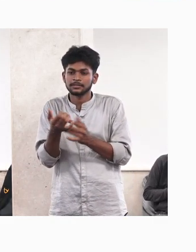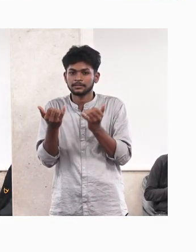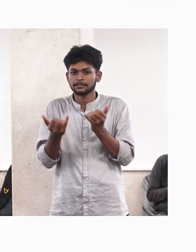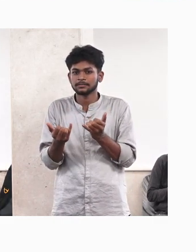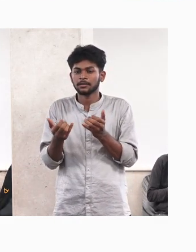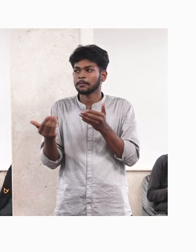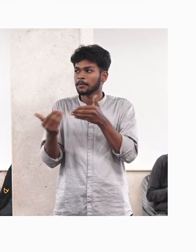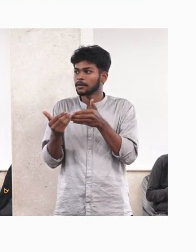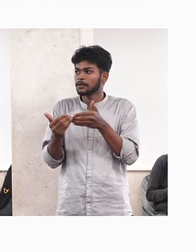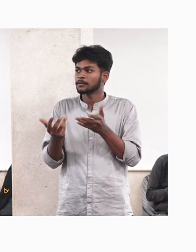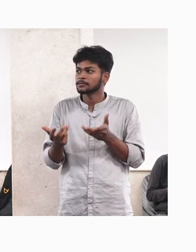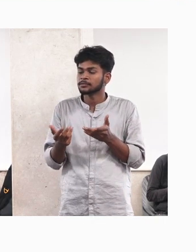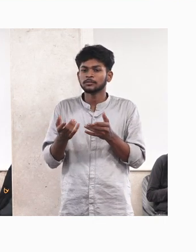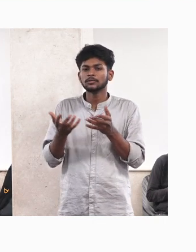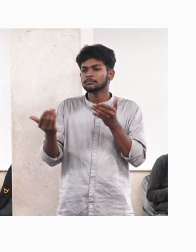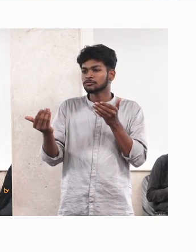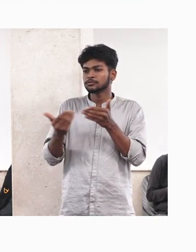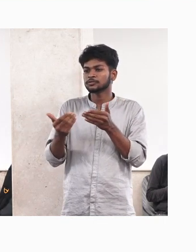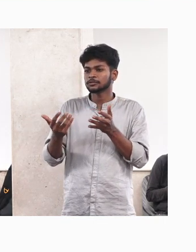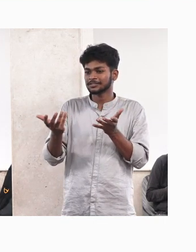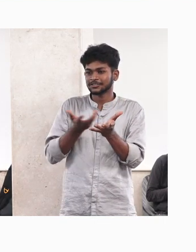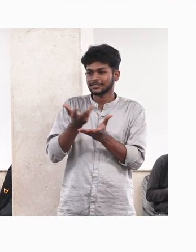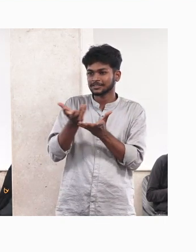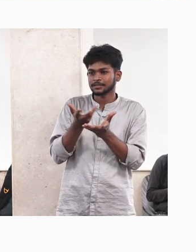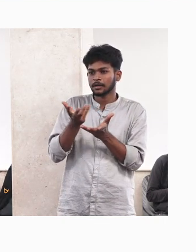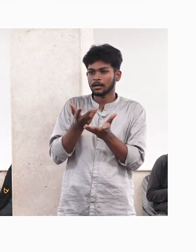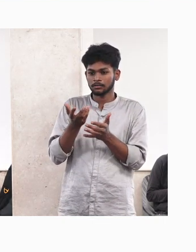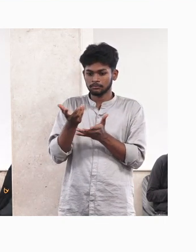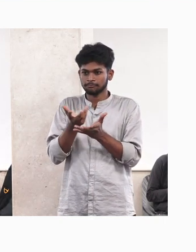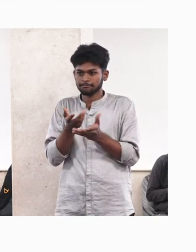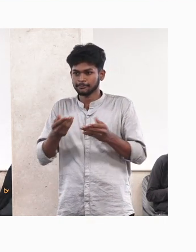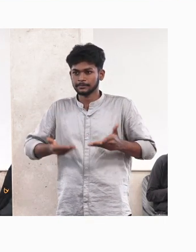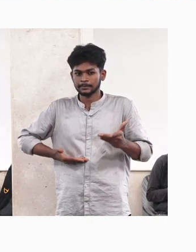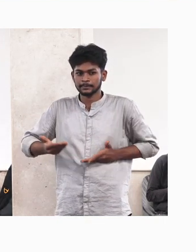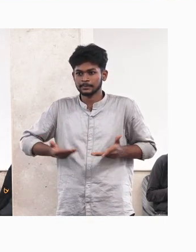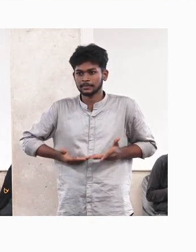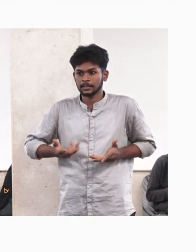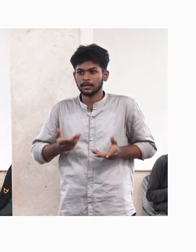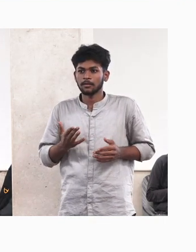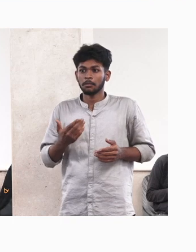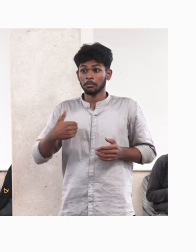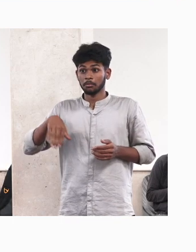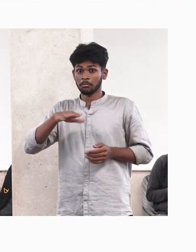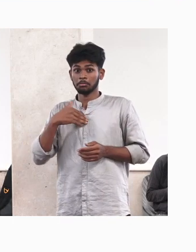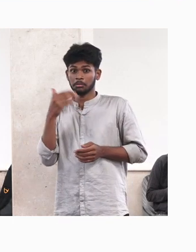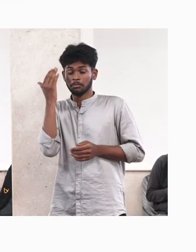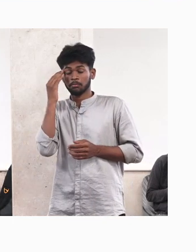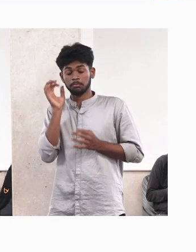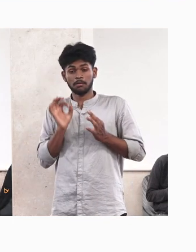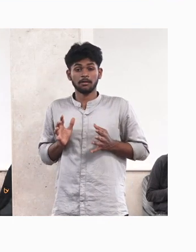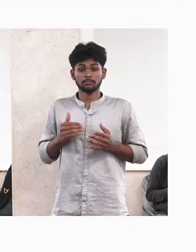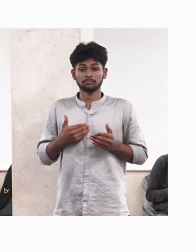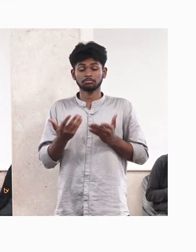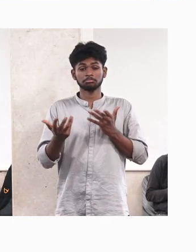the person, and talk in a speculative manner, not saying truth every time, like you know all, but